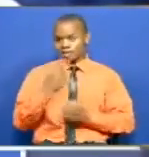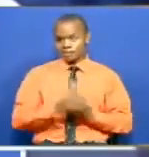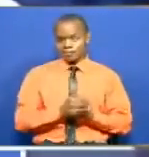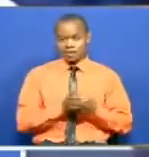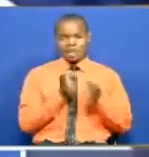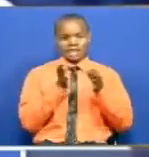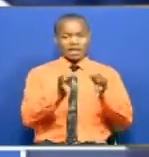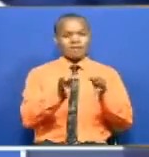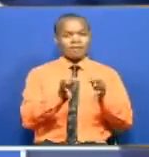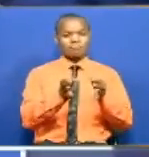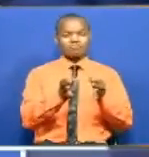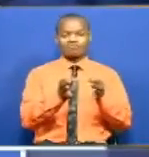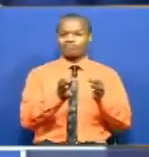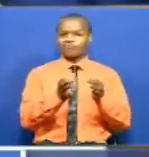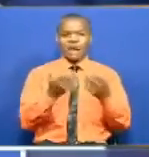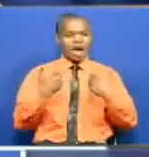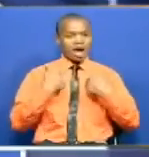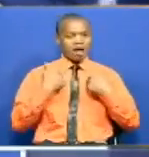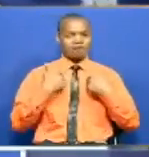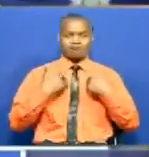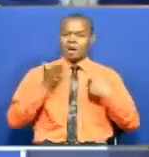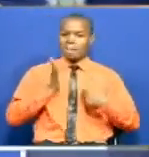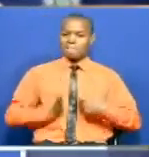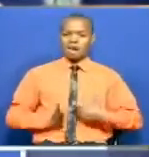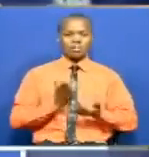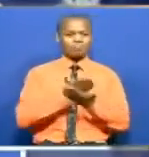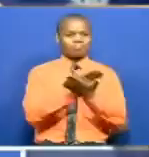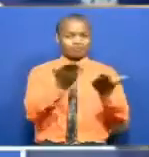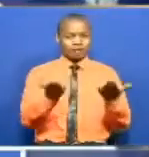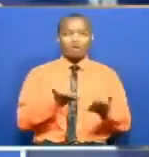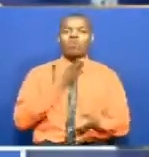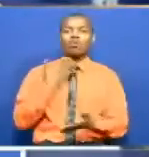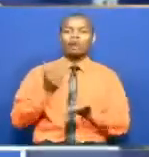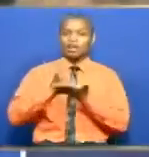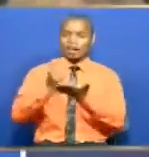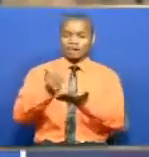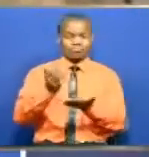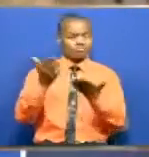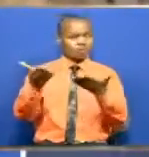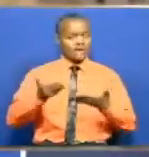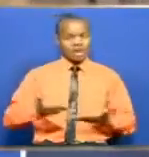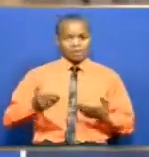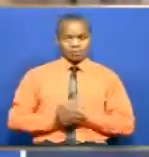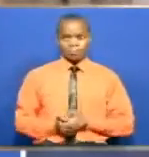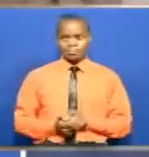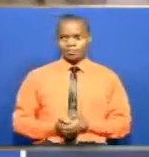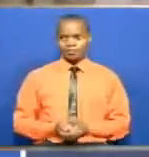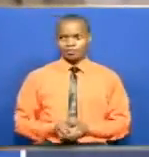is somebody there outside who would like to help us, you are always welcome.